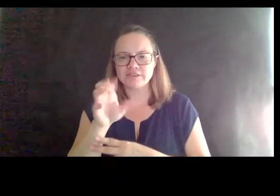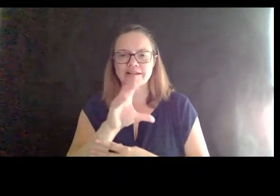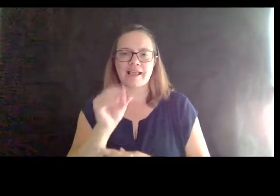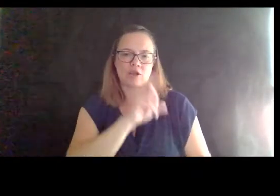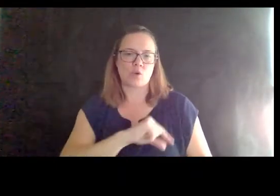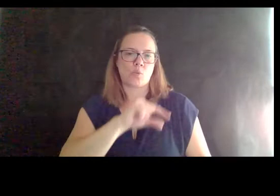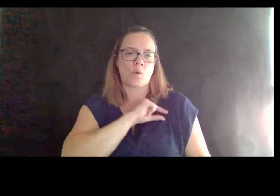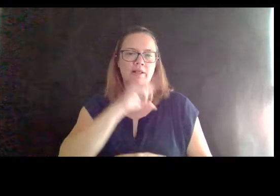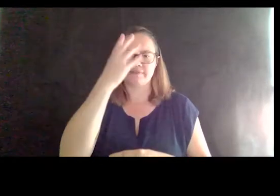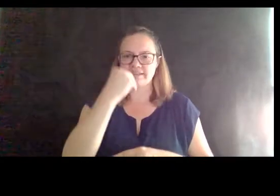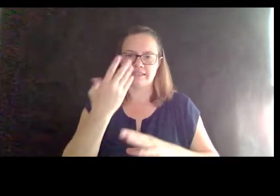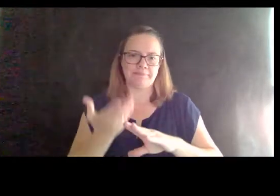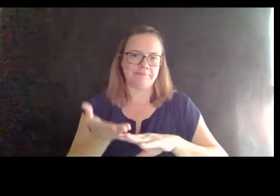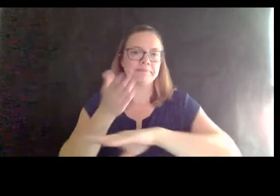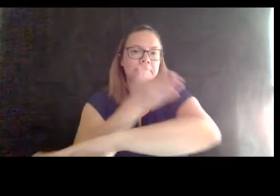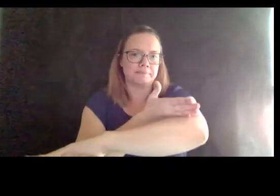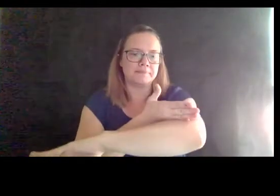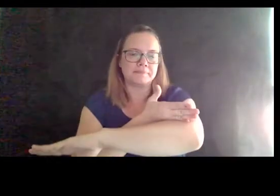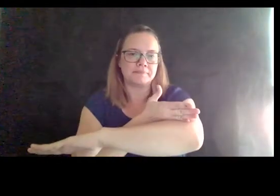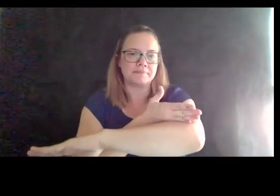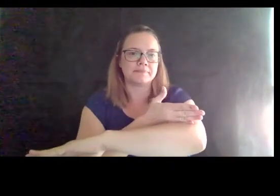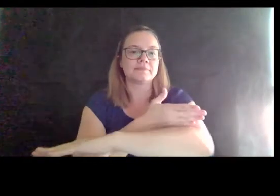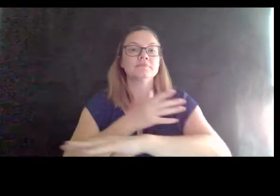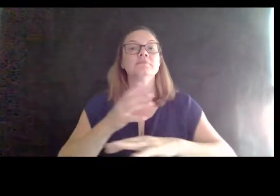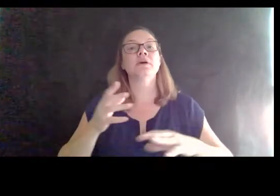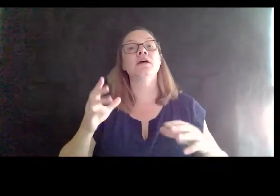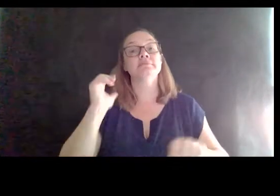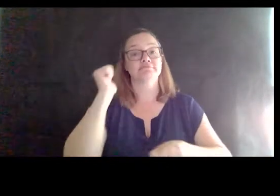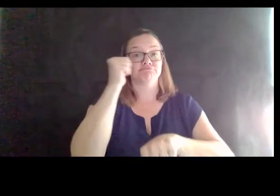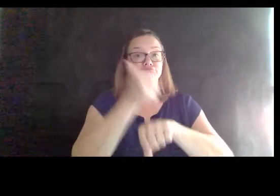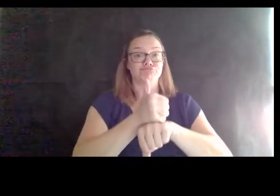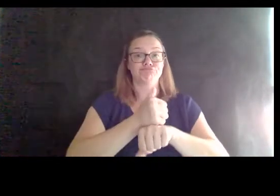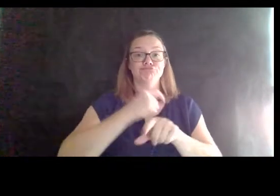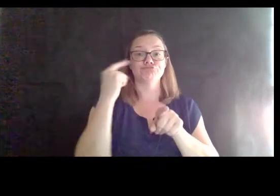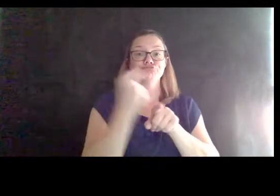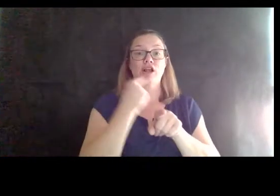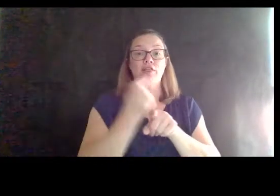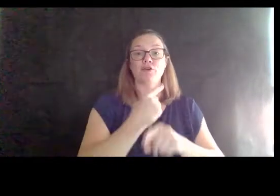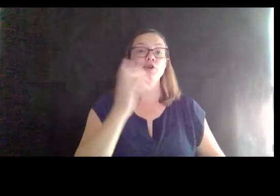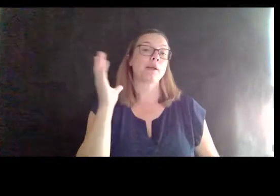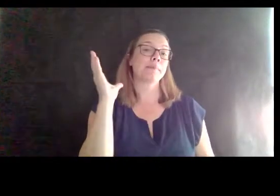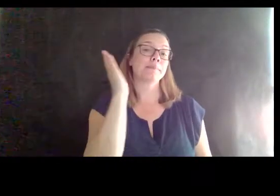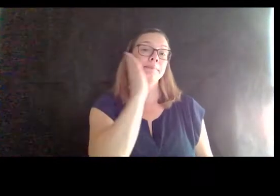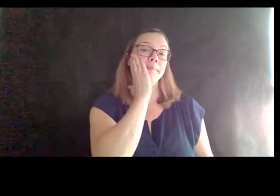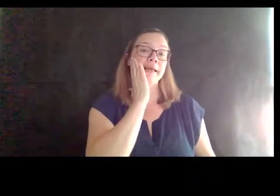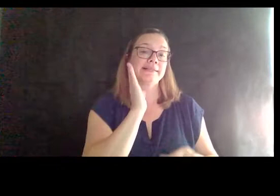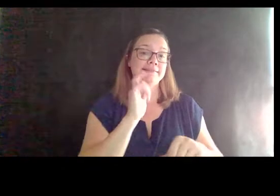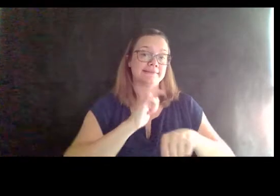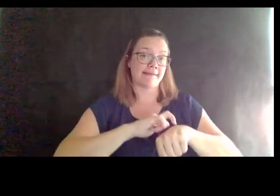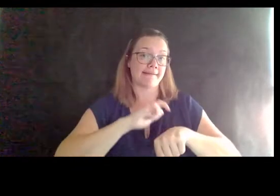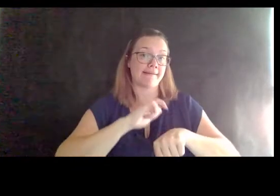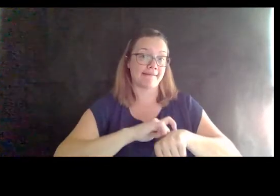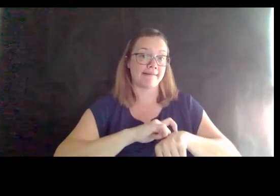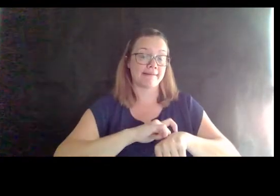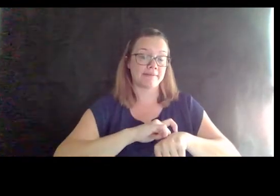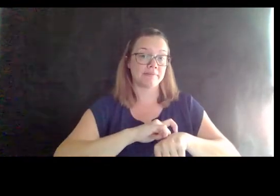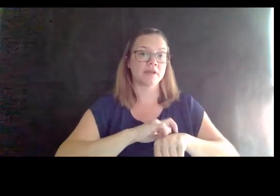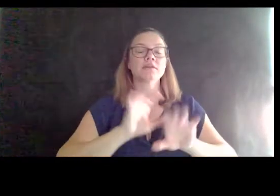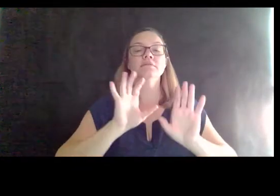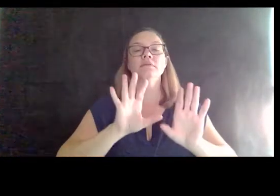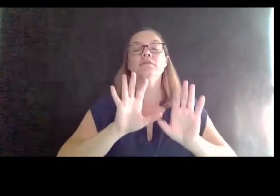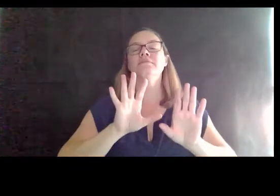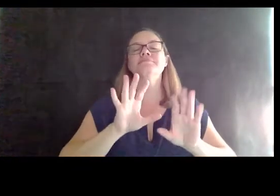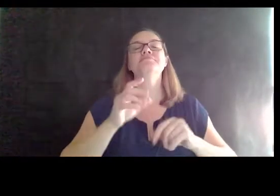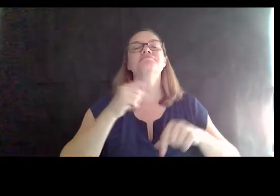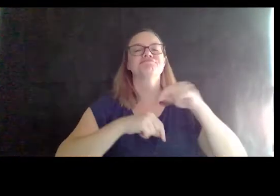of sleep. Establishing a regular routine bedtime, I'm sorry, establishing a regular